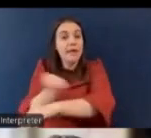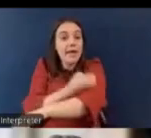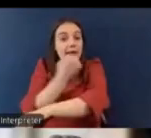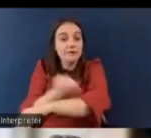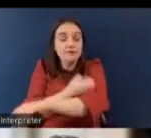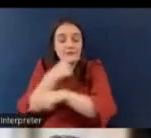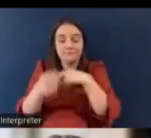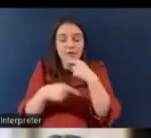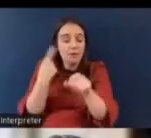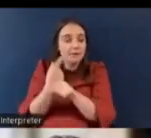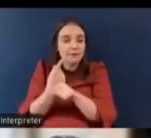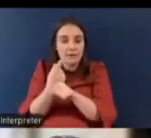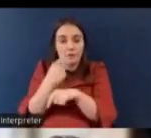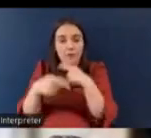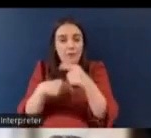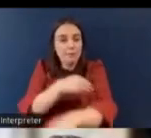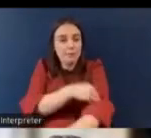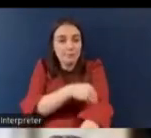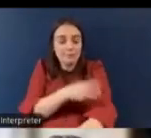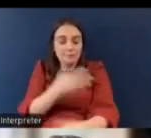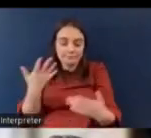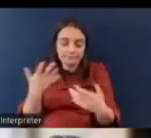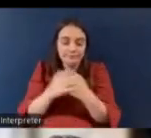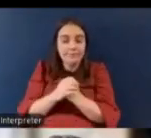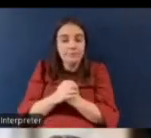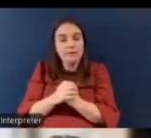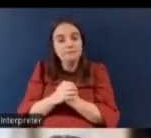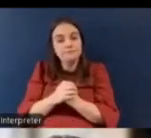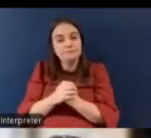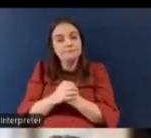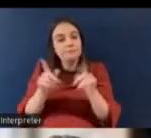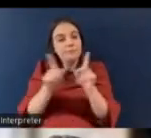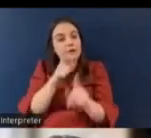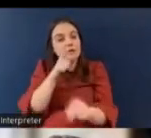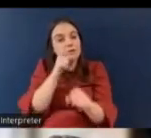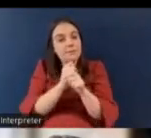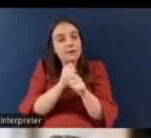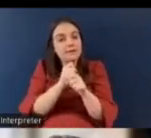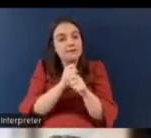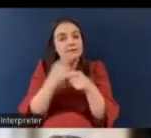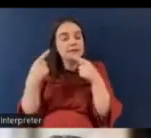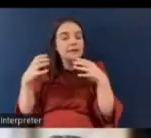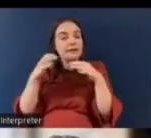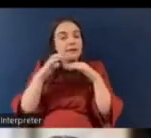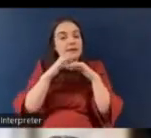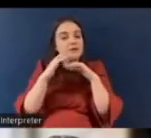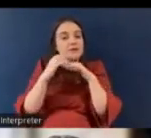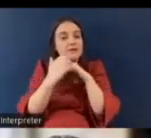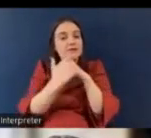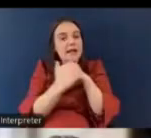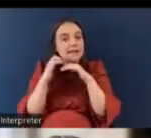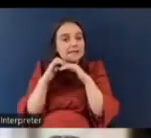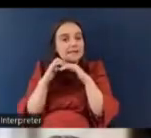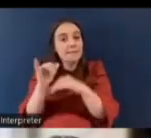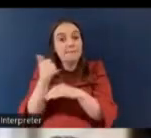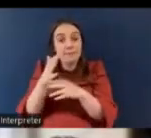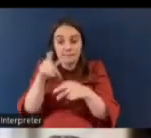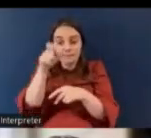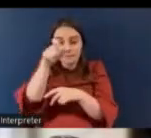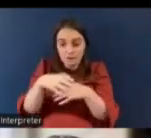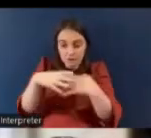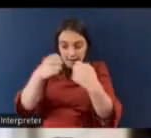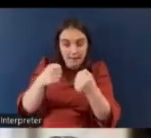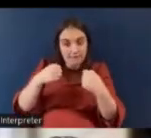there on the agenda. And we were saying that it's about looking at the intersectionality as well. So you may be a person with mixed